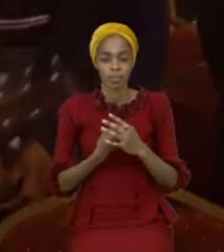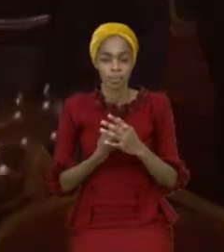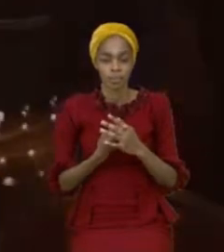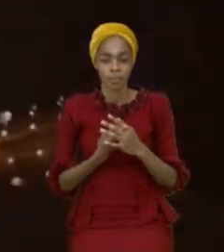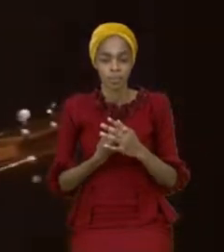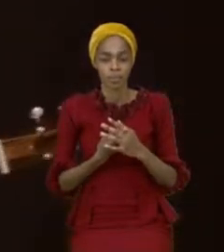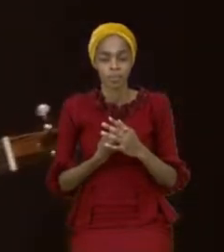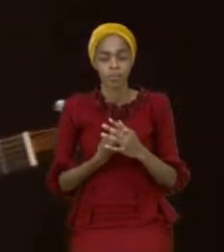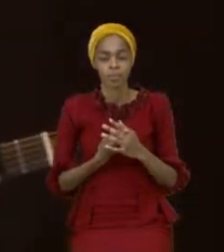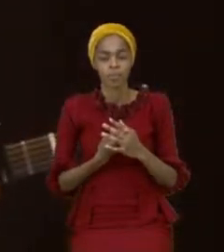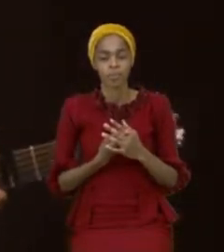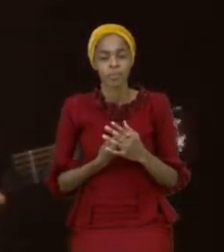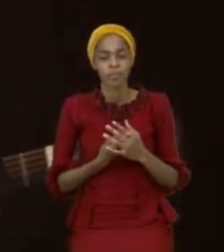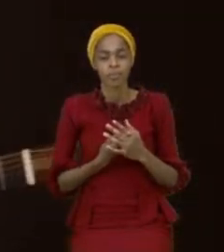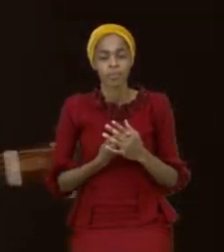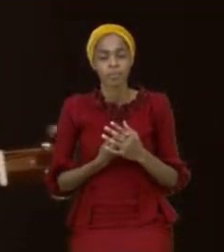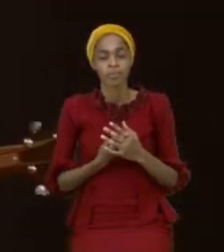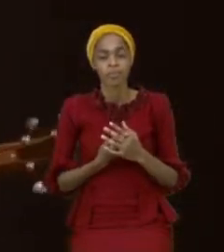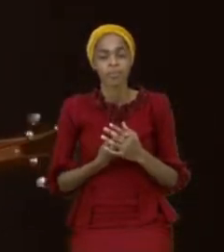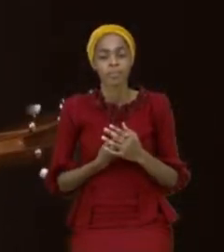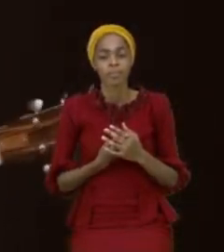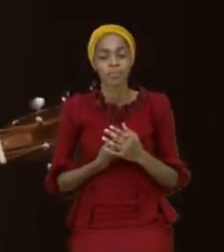start.